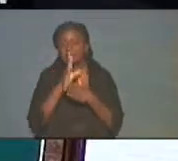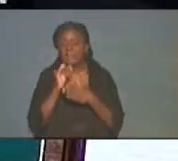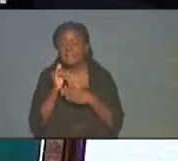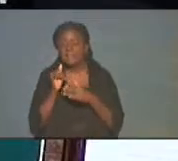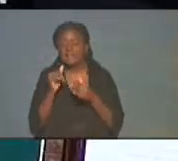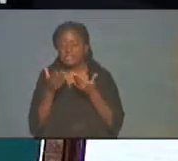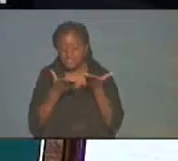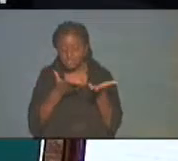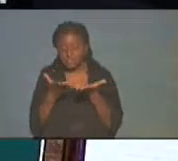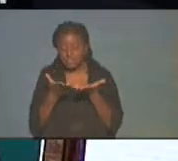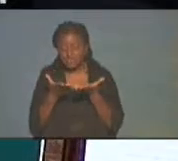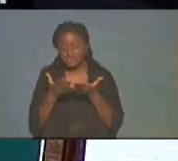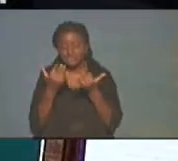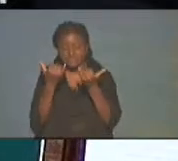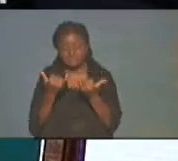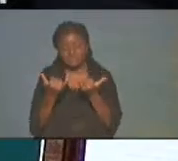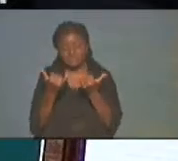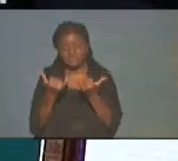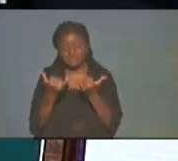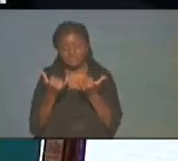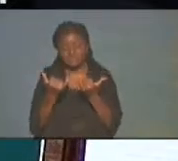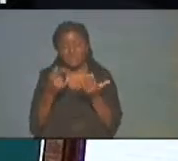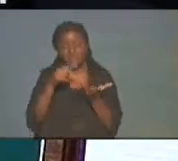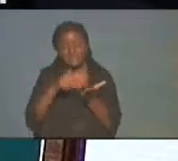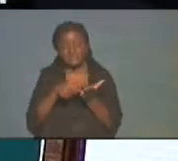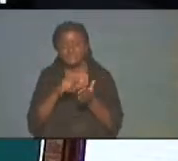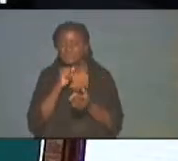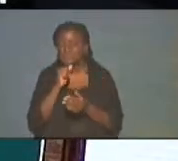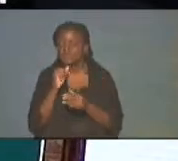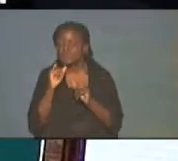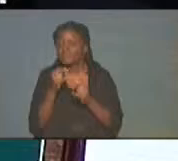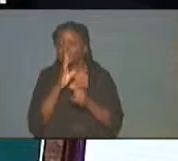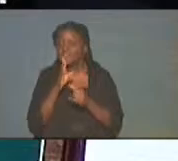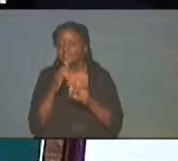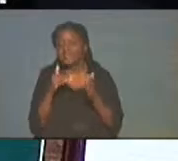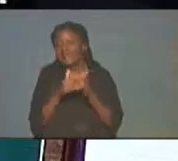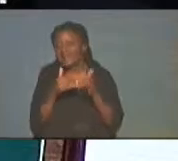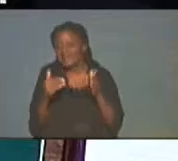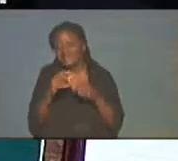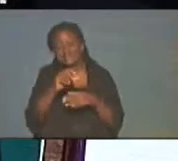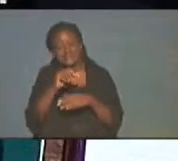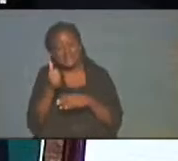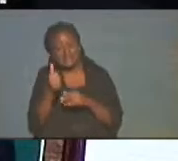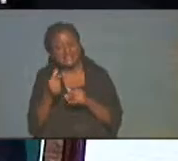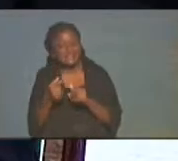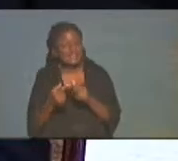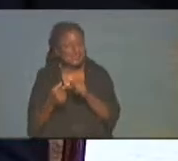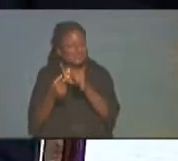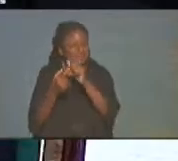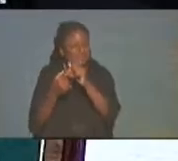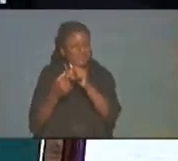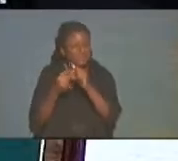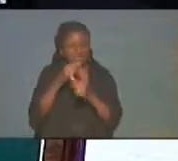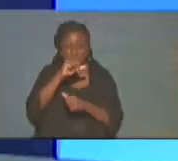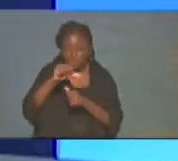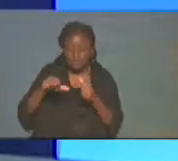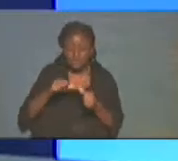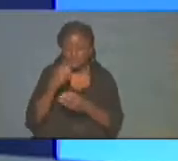speak. So this will not just be against any particular socio-economic